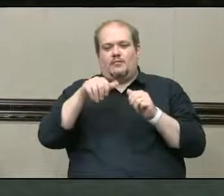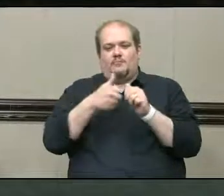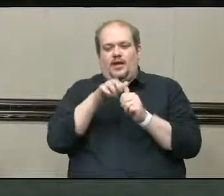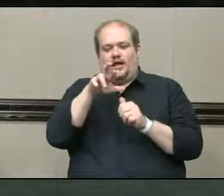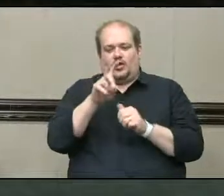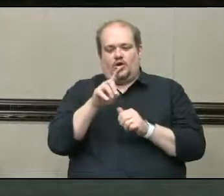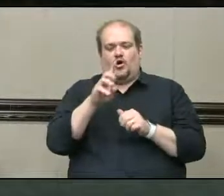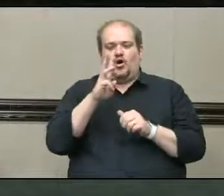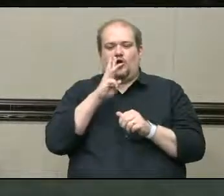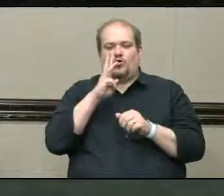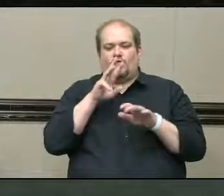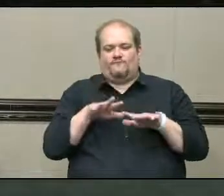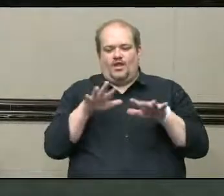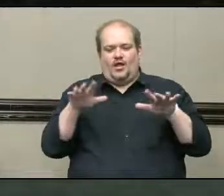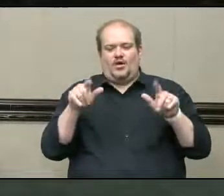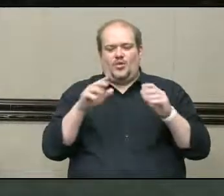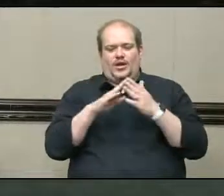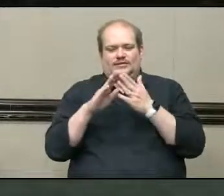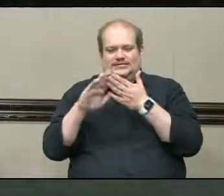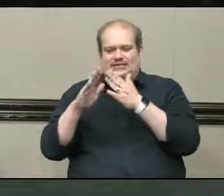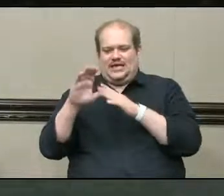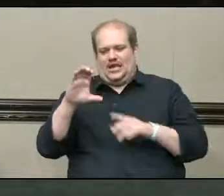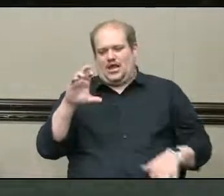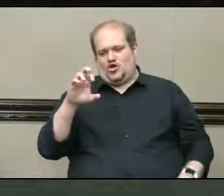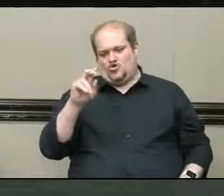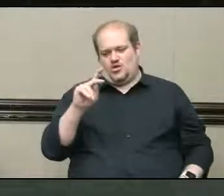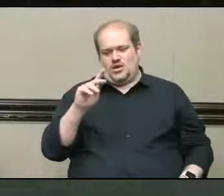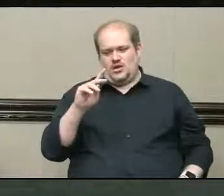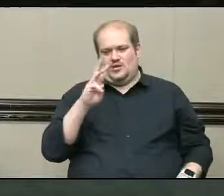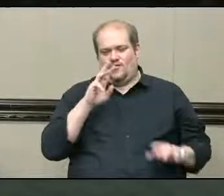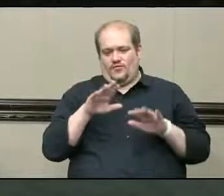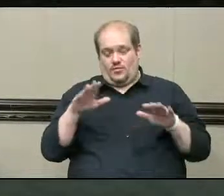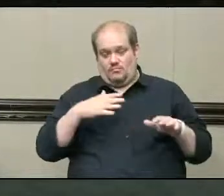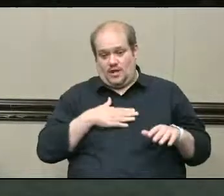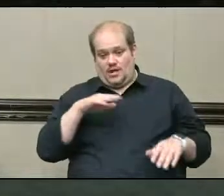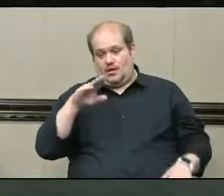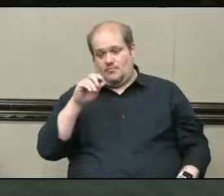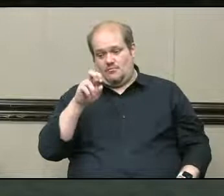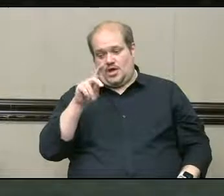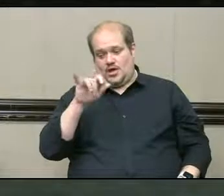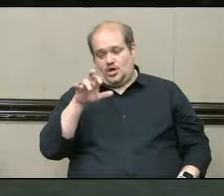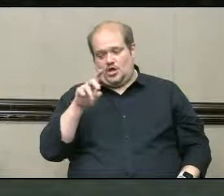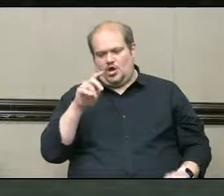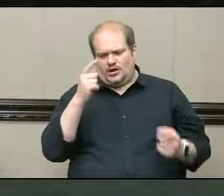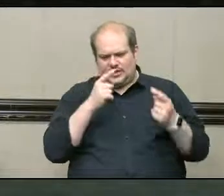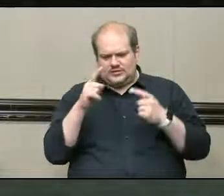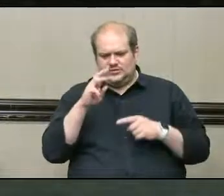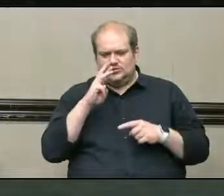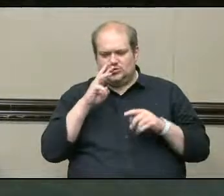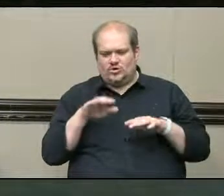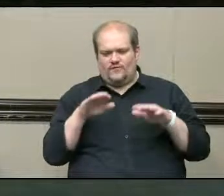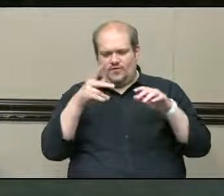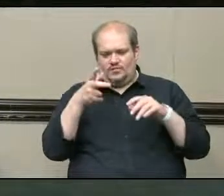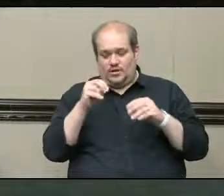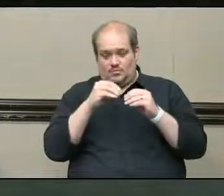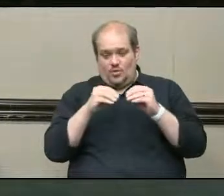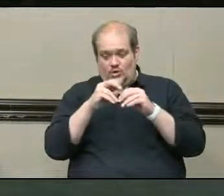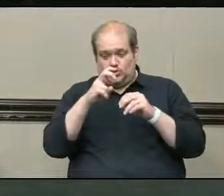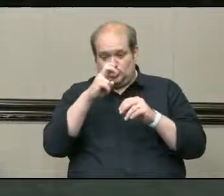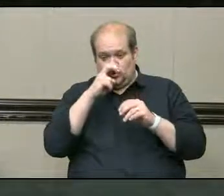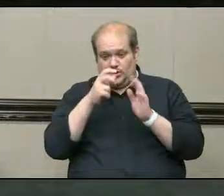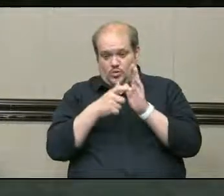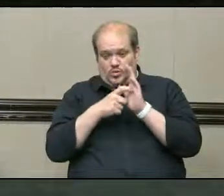when a city creek overflows. So is my backyard now considered a floodplain? Will this result in stricter requirements